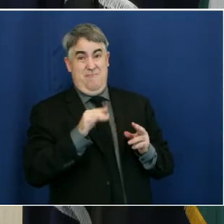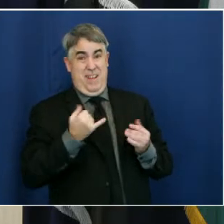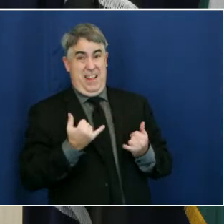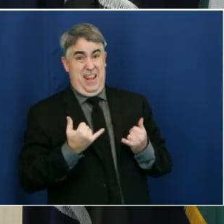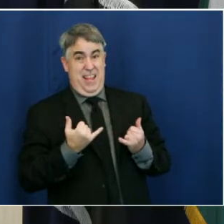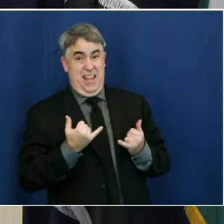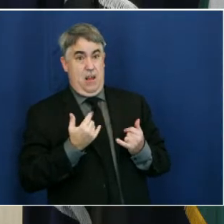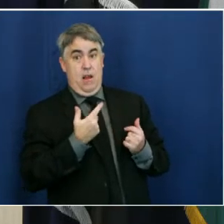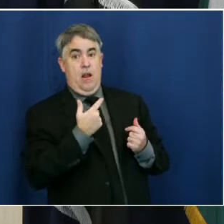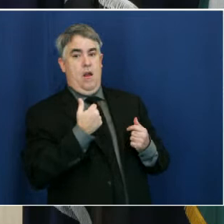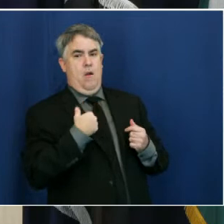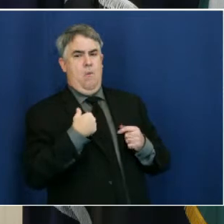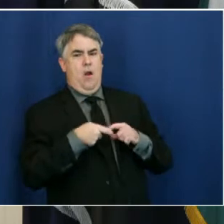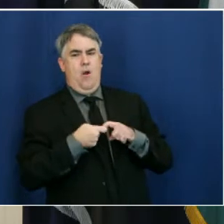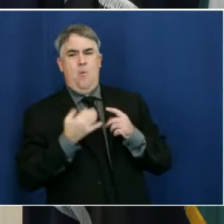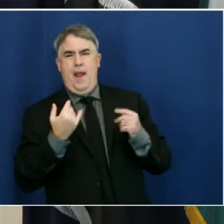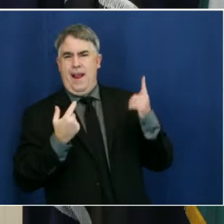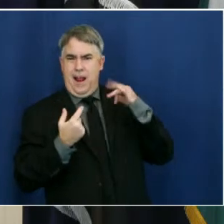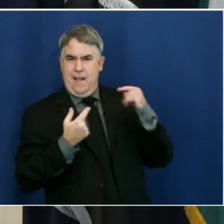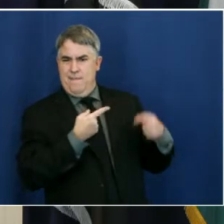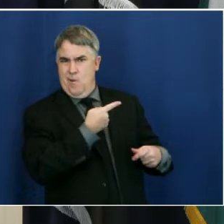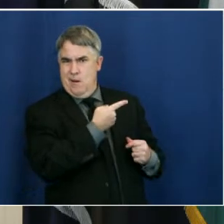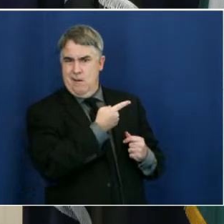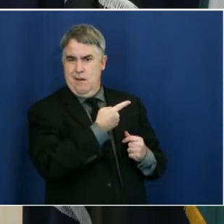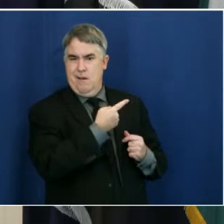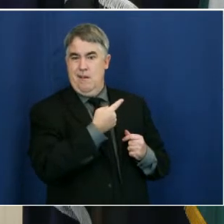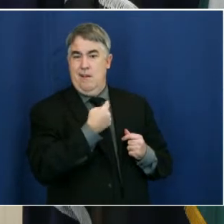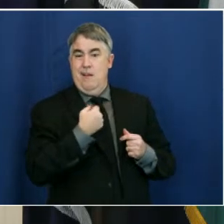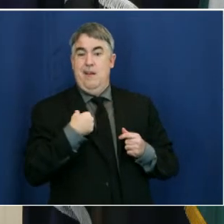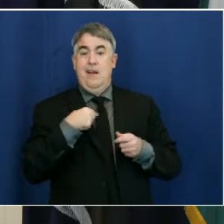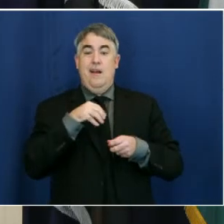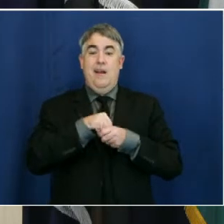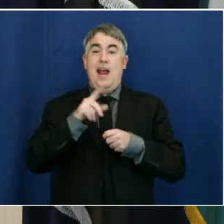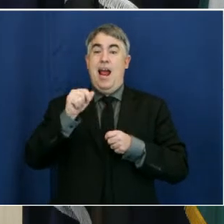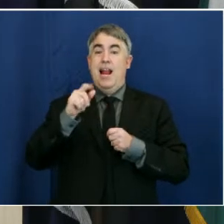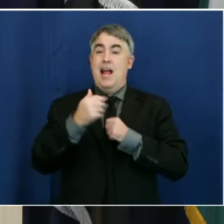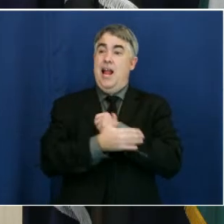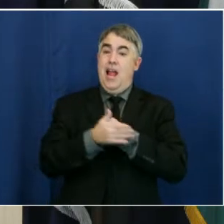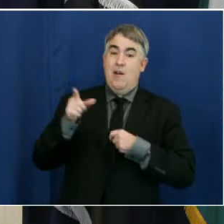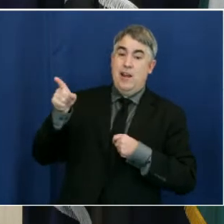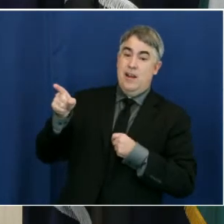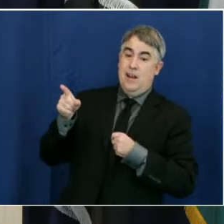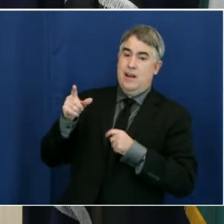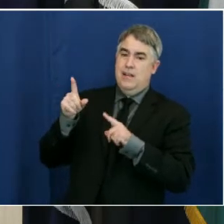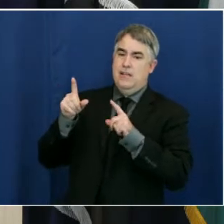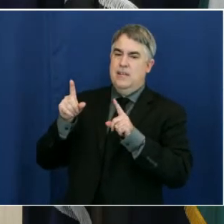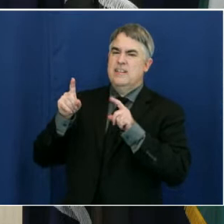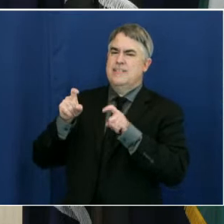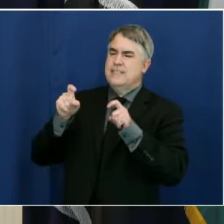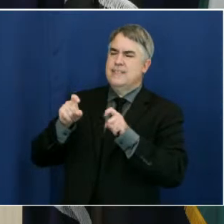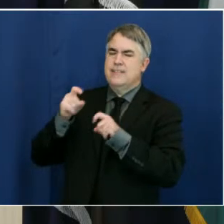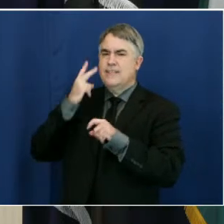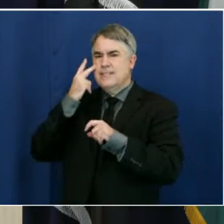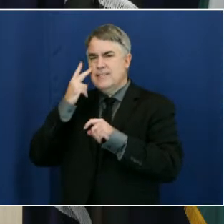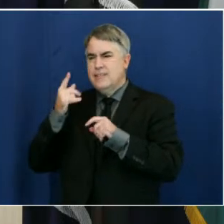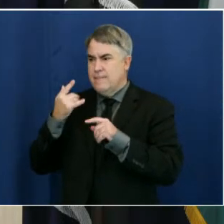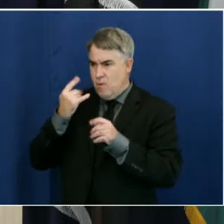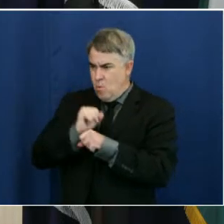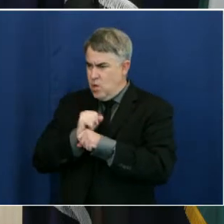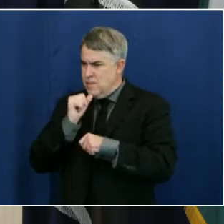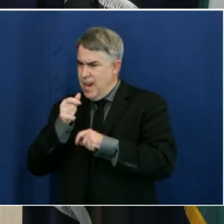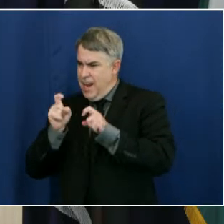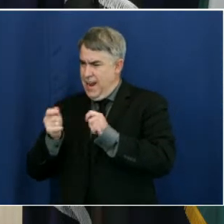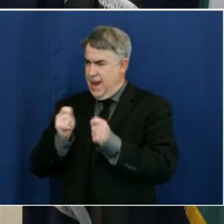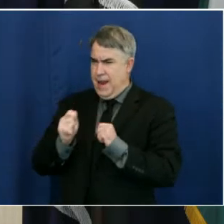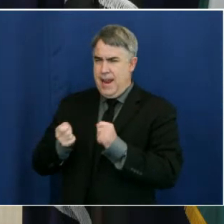We were included with LA County in the pilot counties that will be doing it first, and we hope that system is we're able to roll that